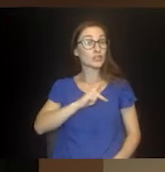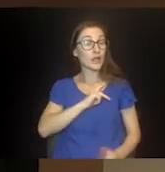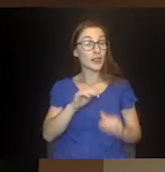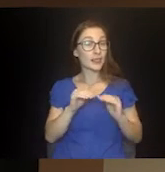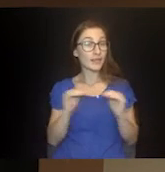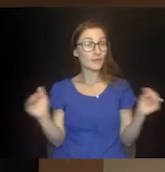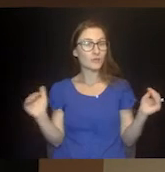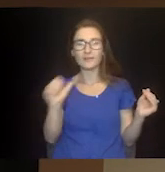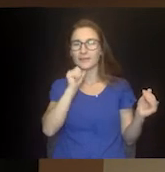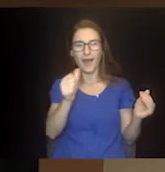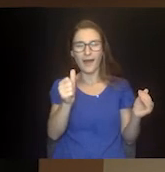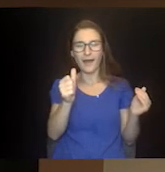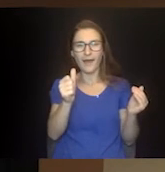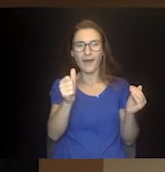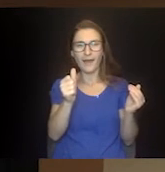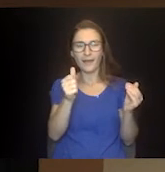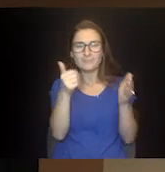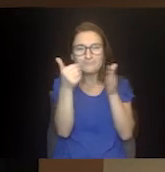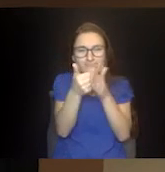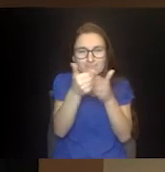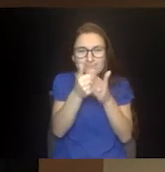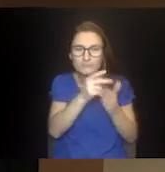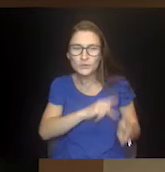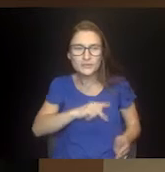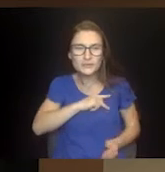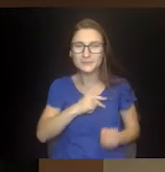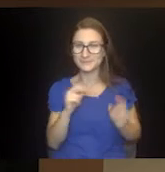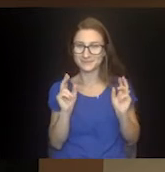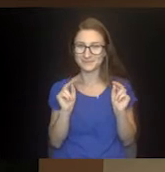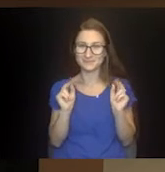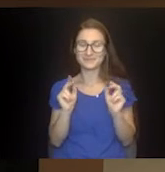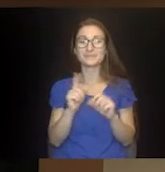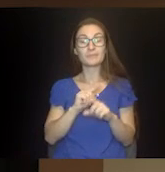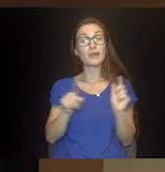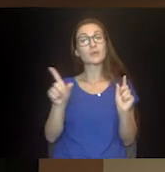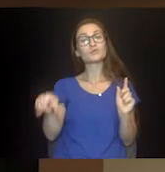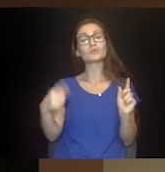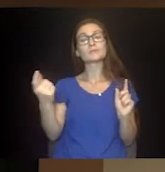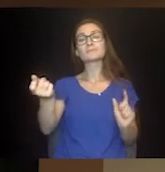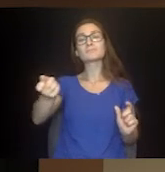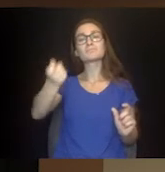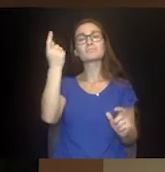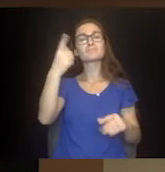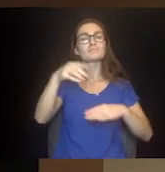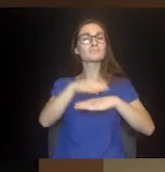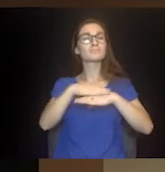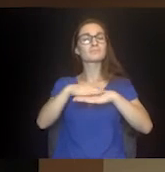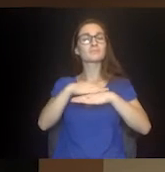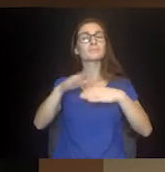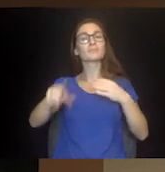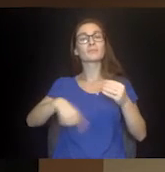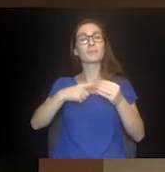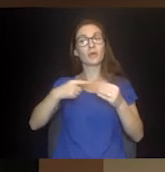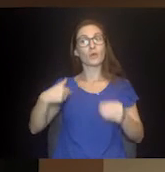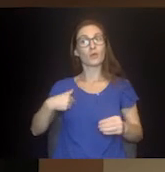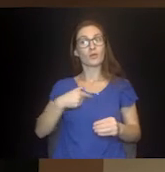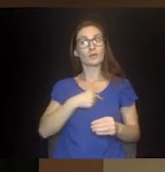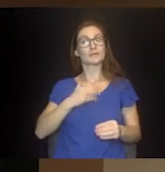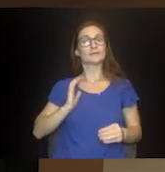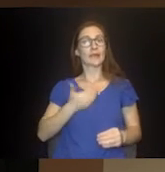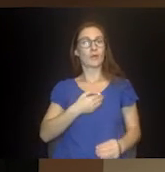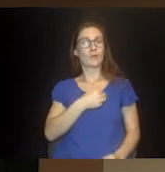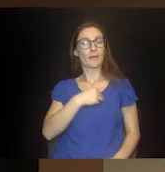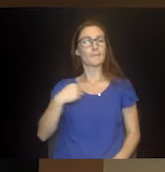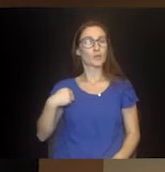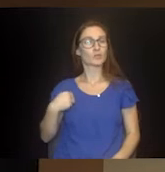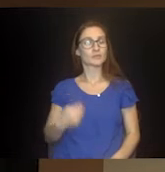on a little bit personal level, maybe not too personal, but at least on a personal level, that at least you can understand and get to know about